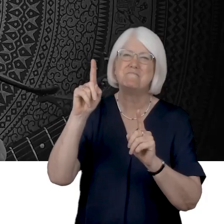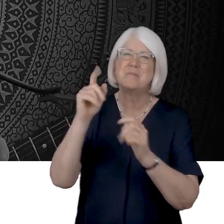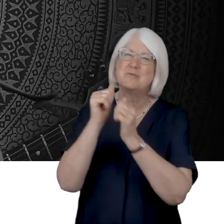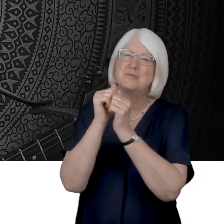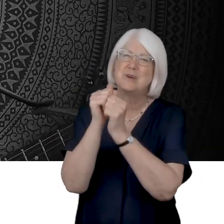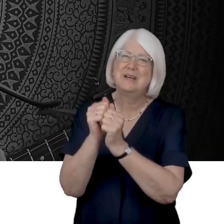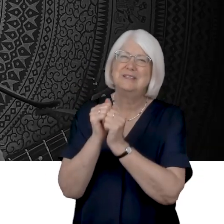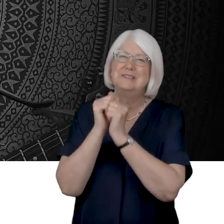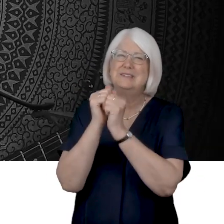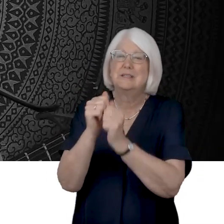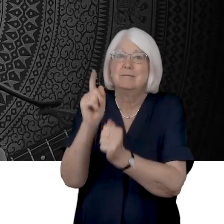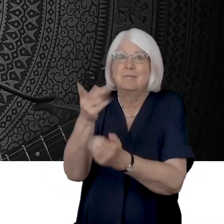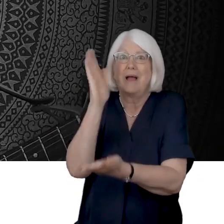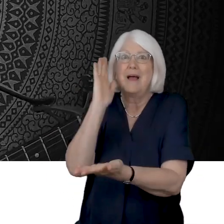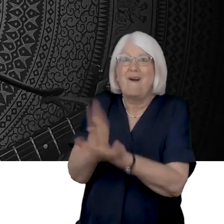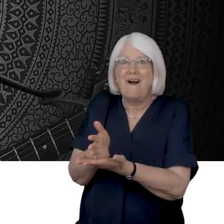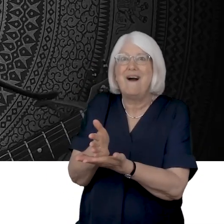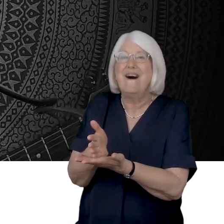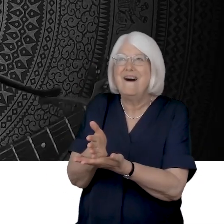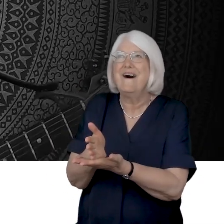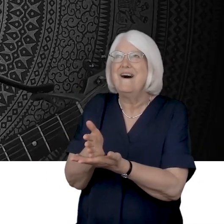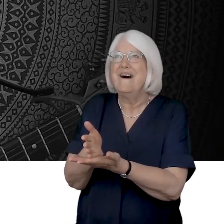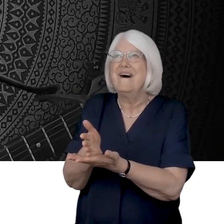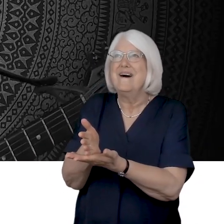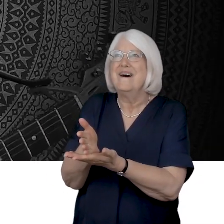my treasure, thou.